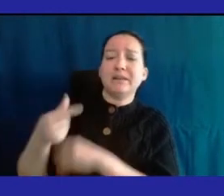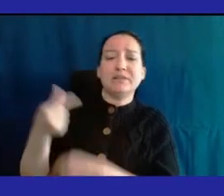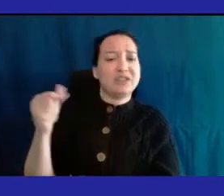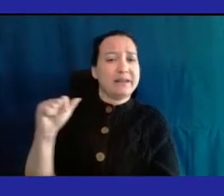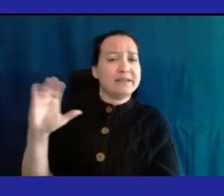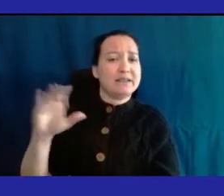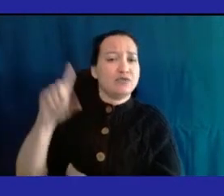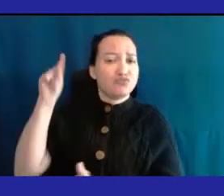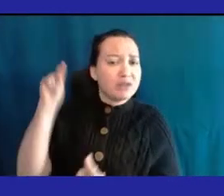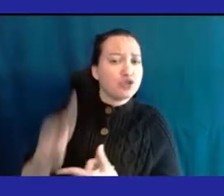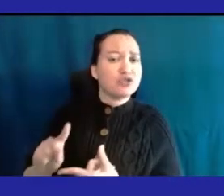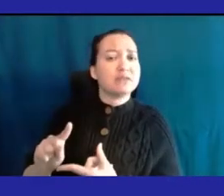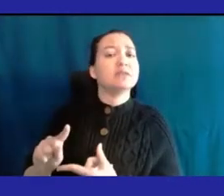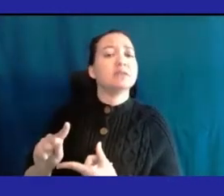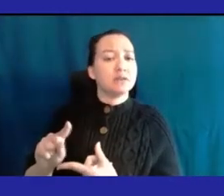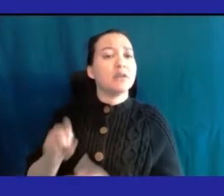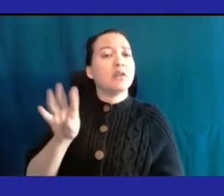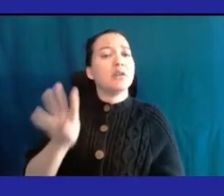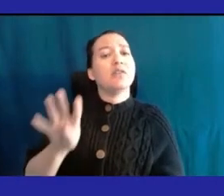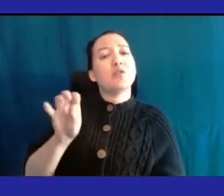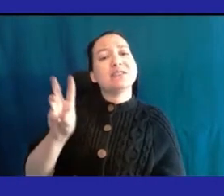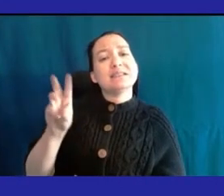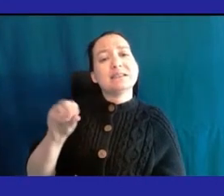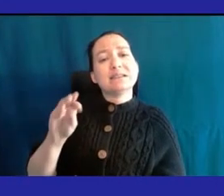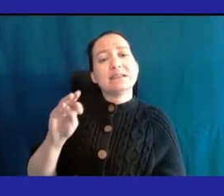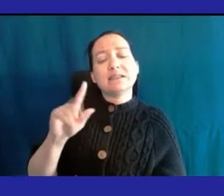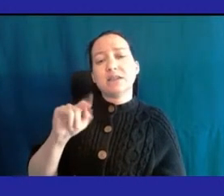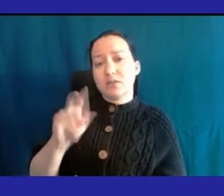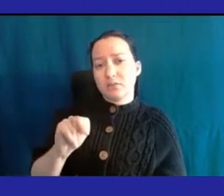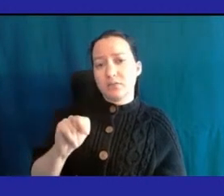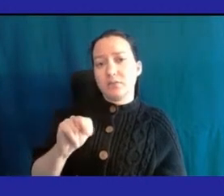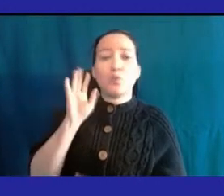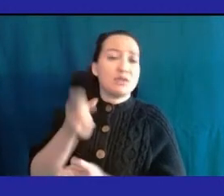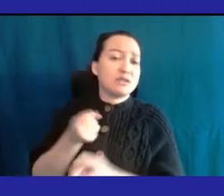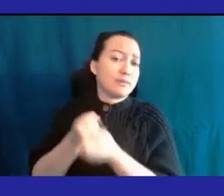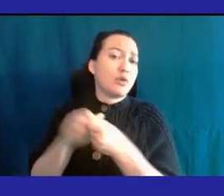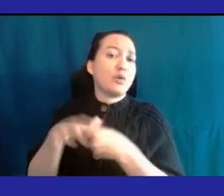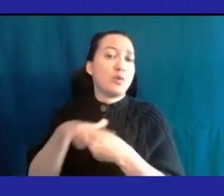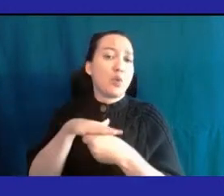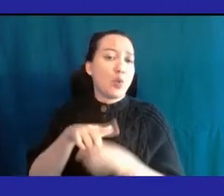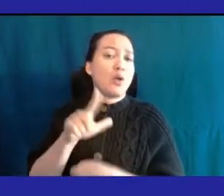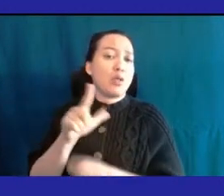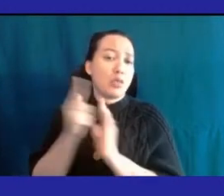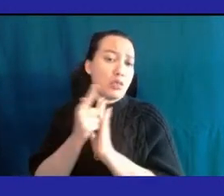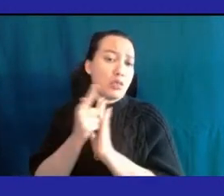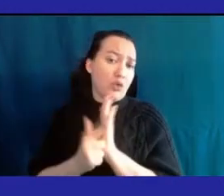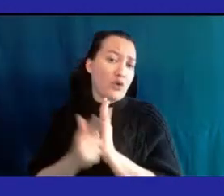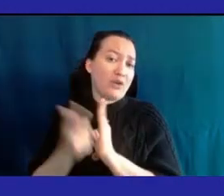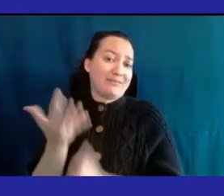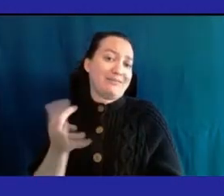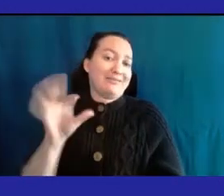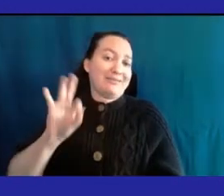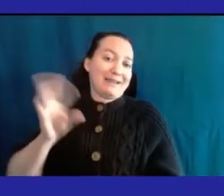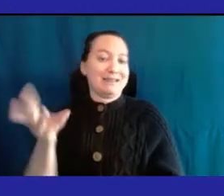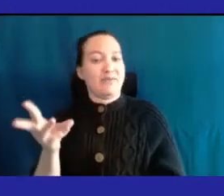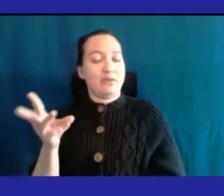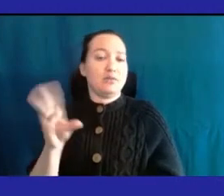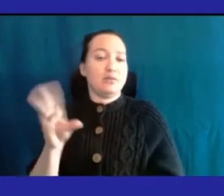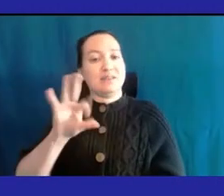of about 460 metric tons. This will support Local Law 97. There will be an annual savings projected